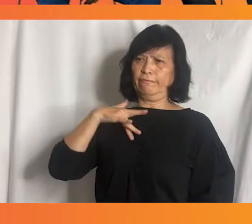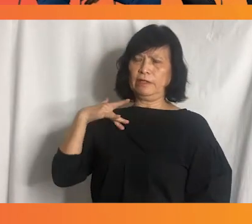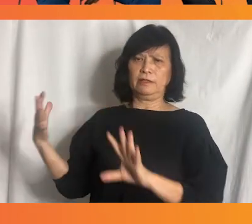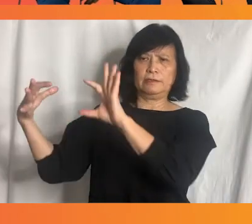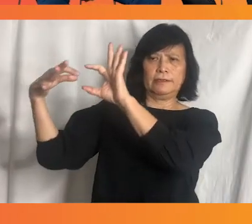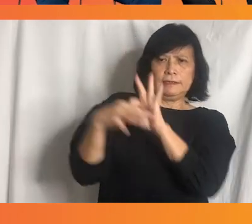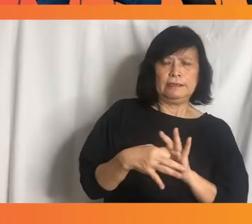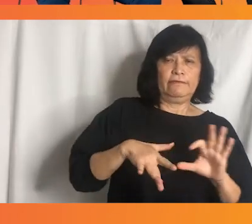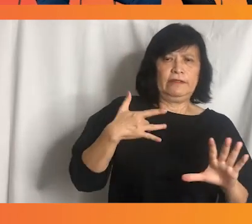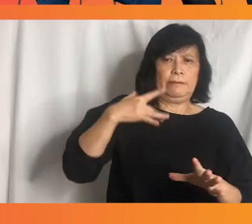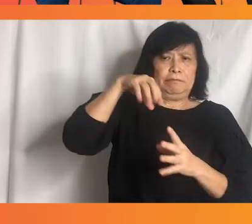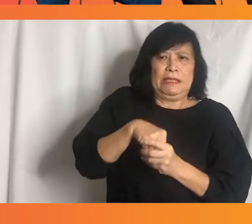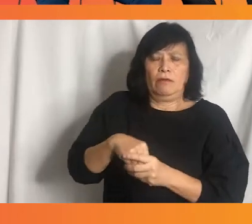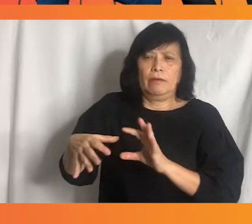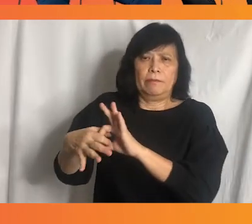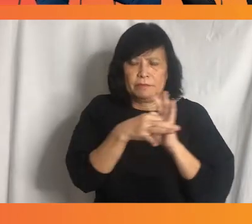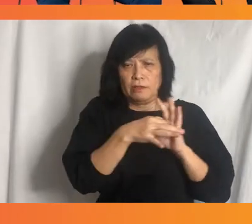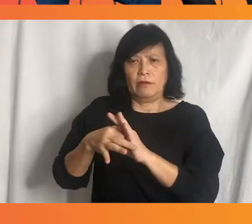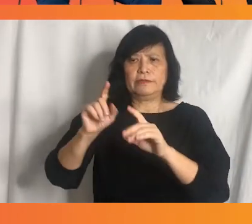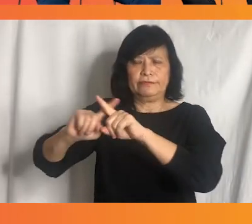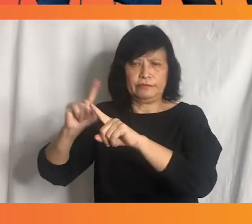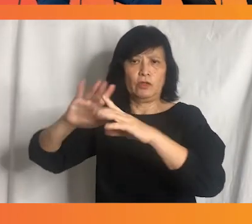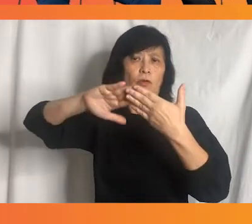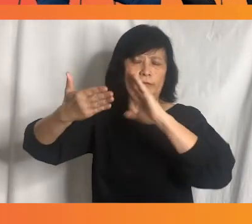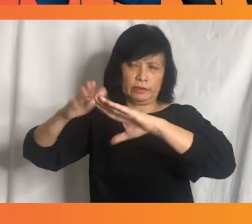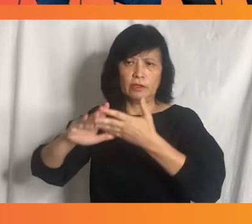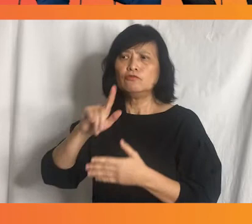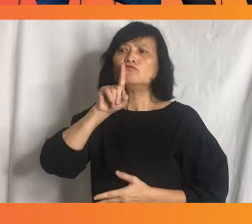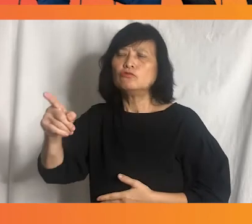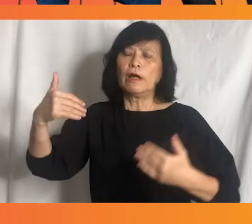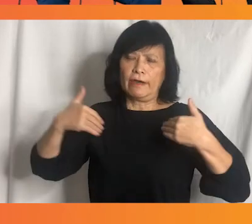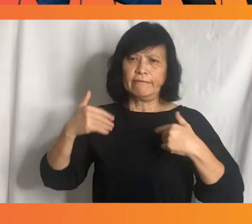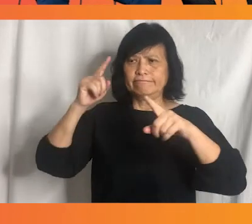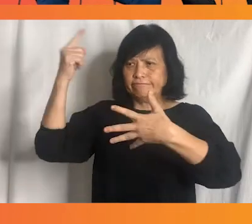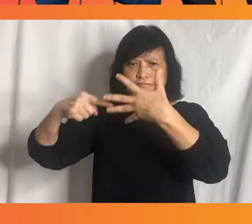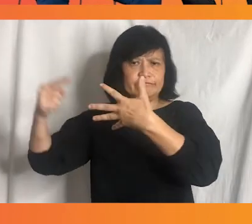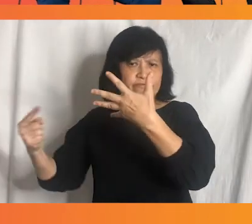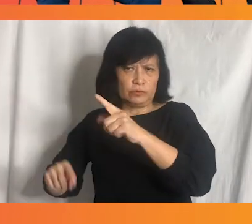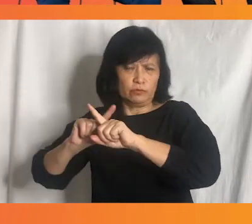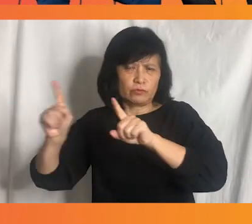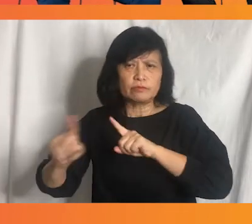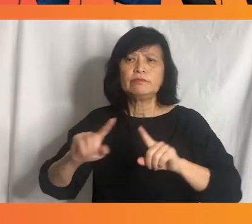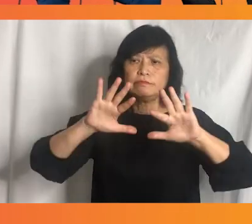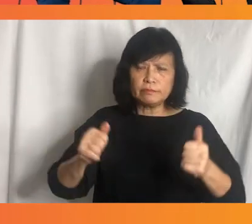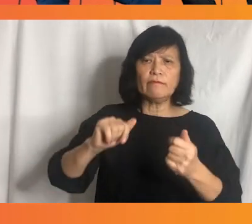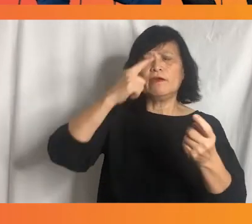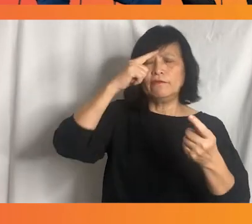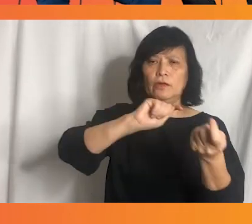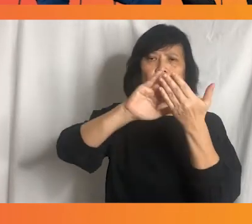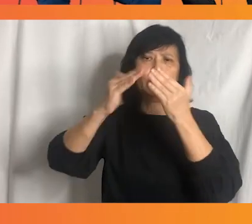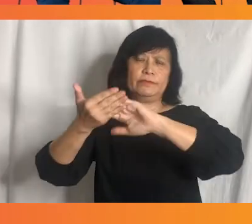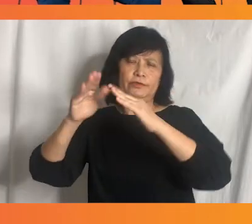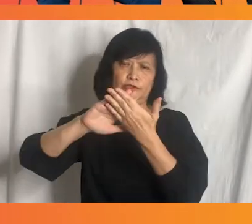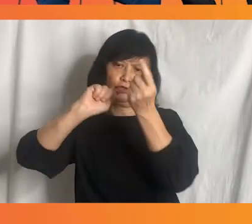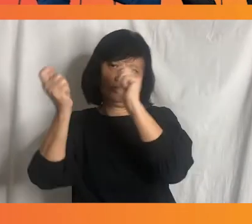community. Now, while there are different opportunities for us to effect change, the other tougher part is also sustaining the